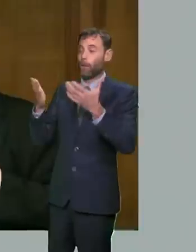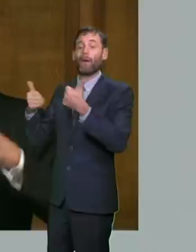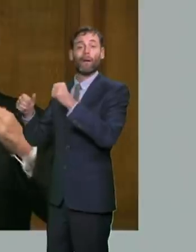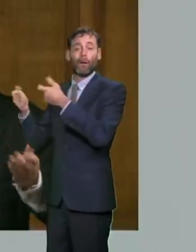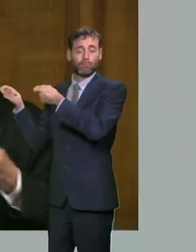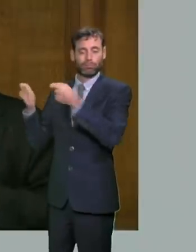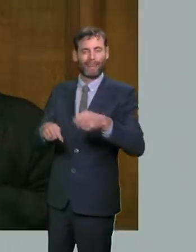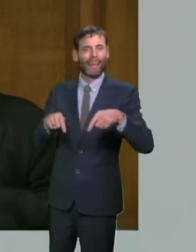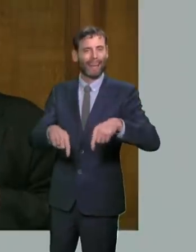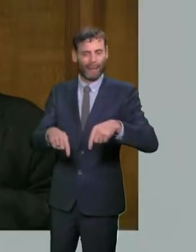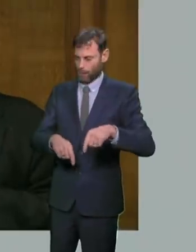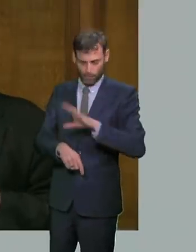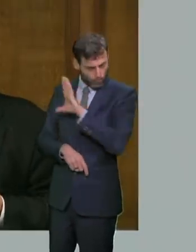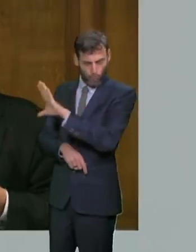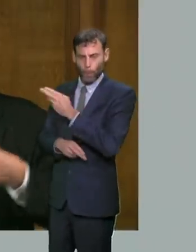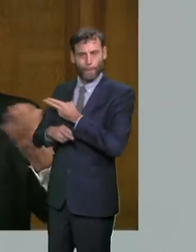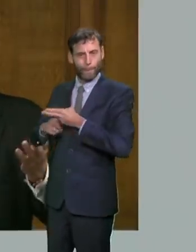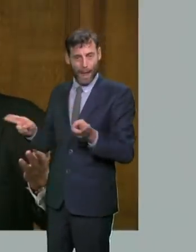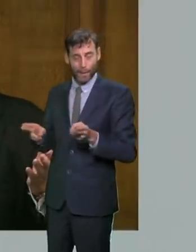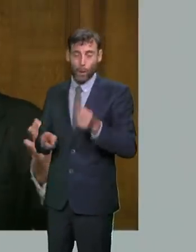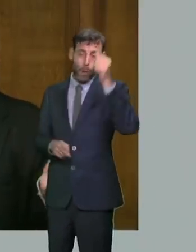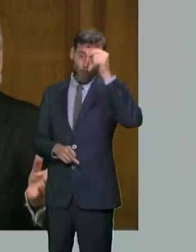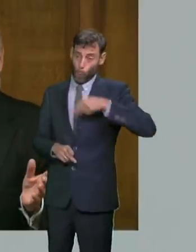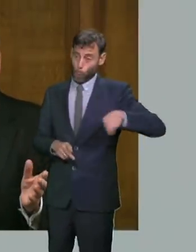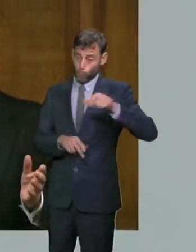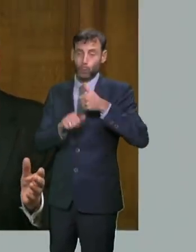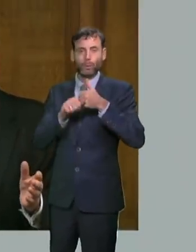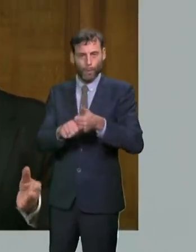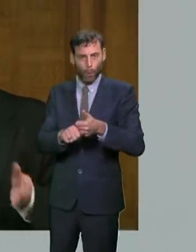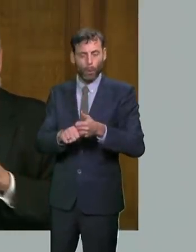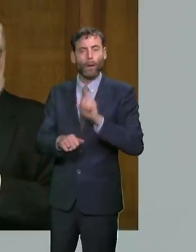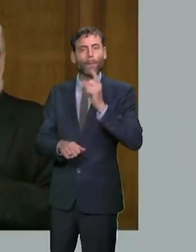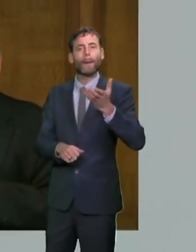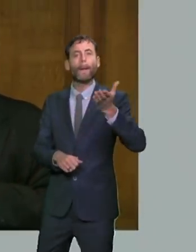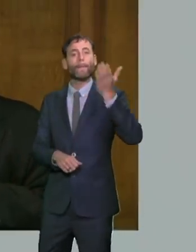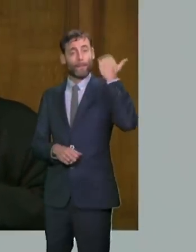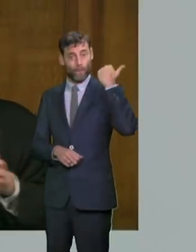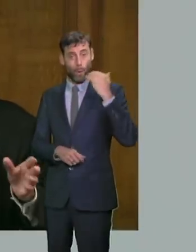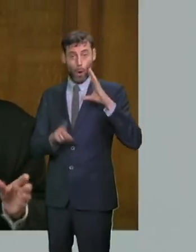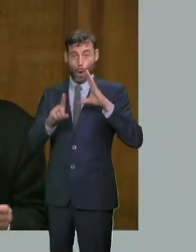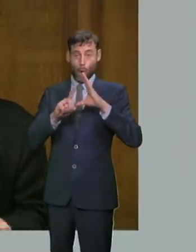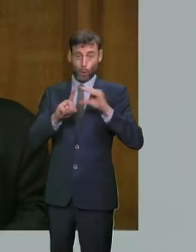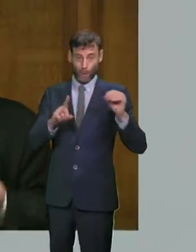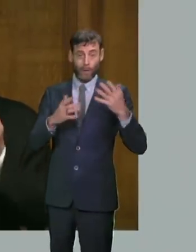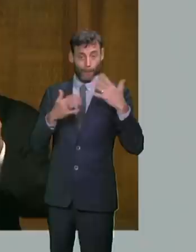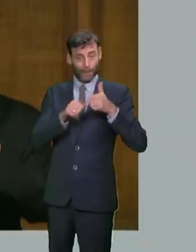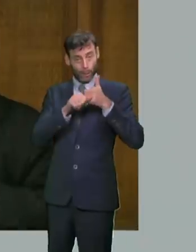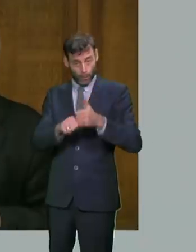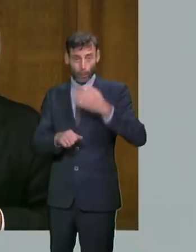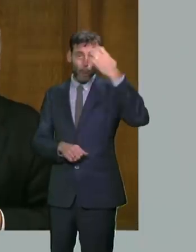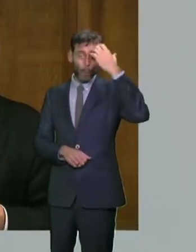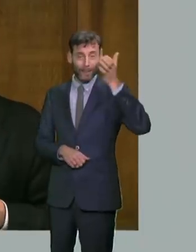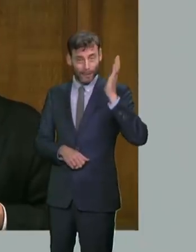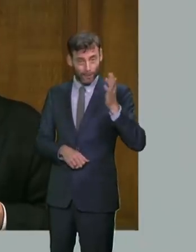public support and support from opposition parties, but in the past, the principle has been supported by Conservative manifestos, the Queen's Speech,